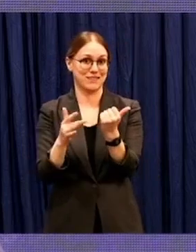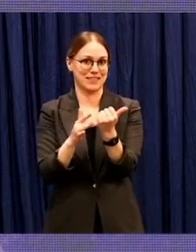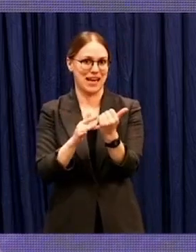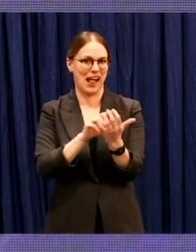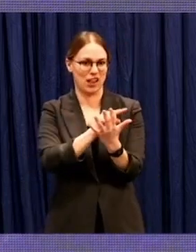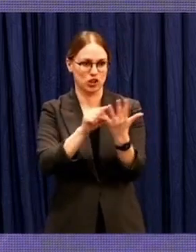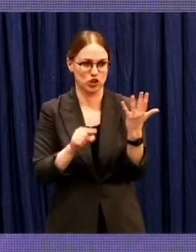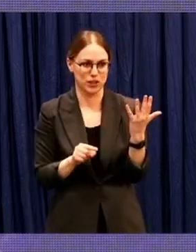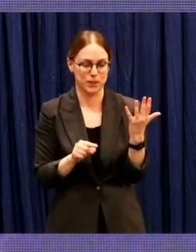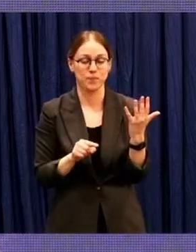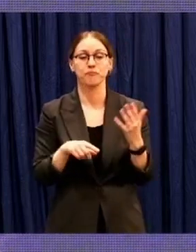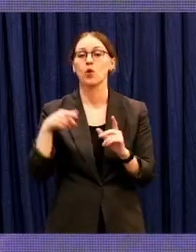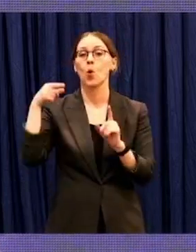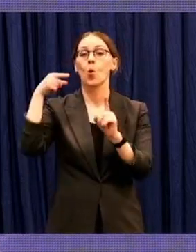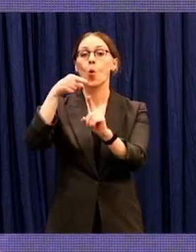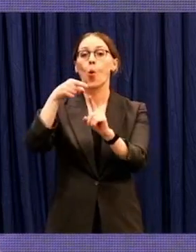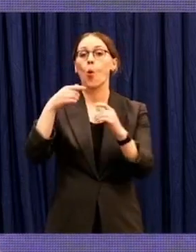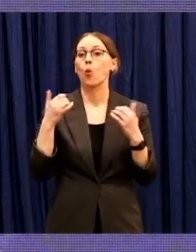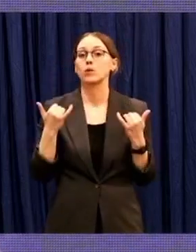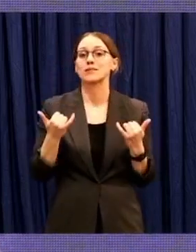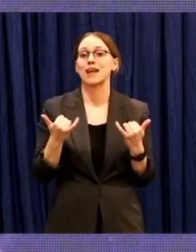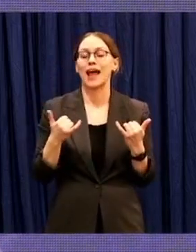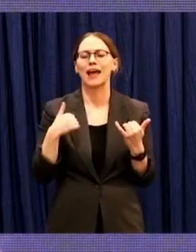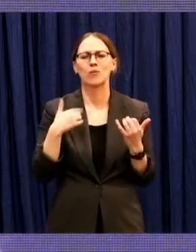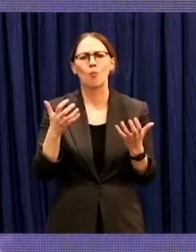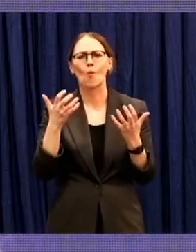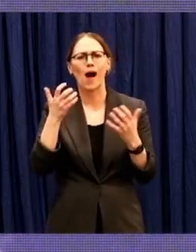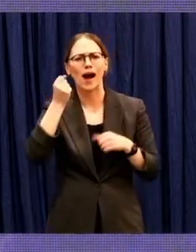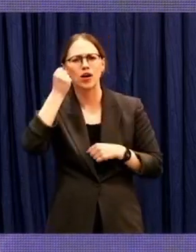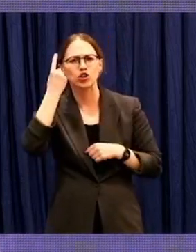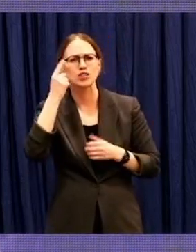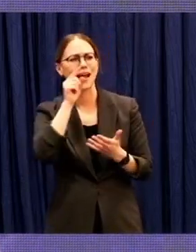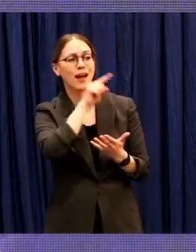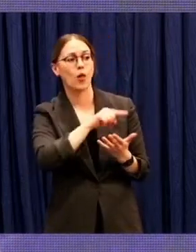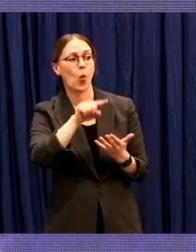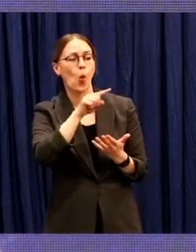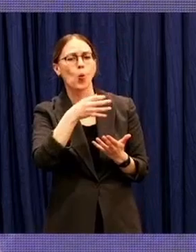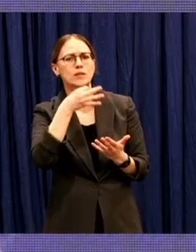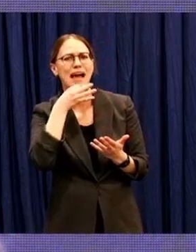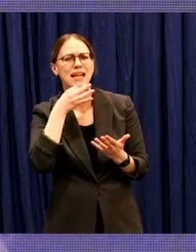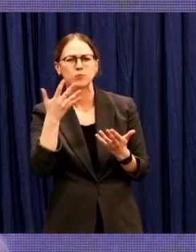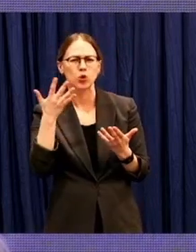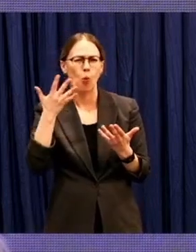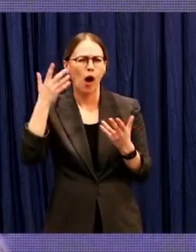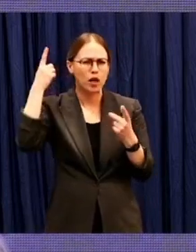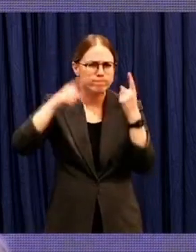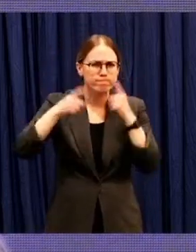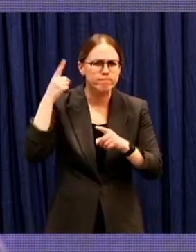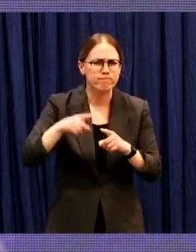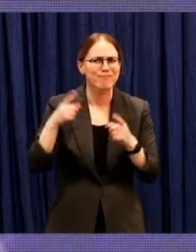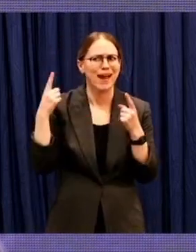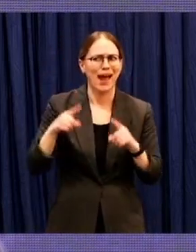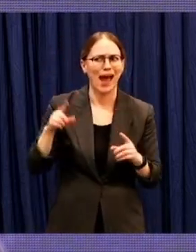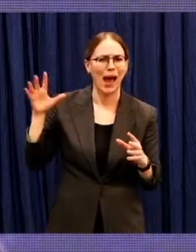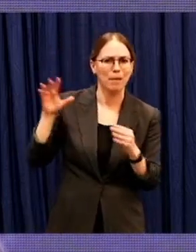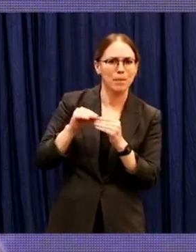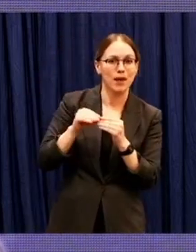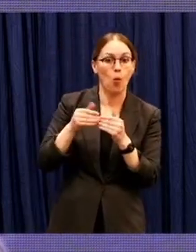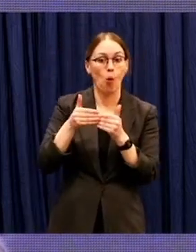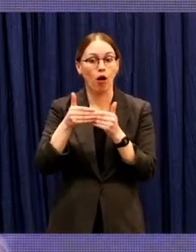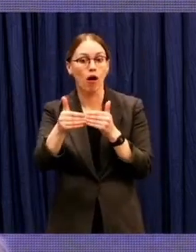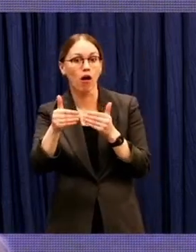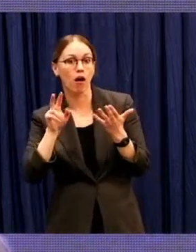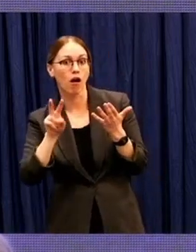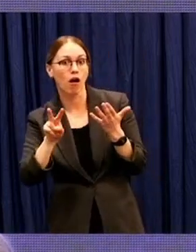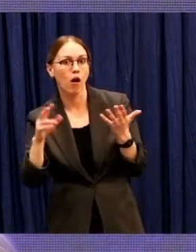The goal here was to try and understand what the experts agreed is happening or is about to happen in the AI